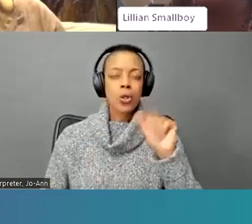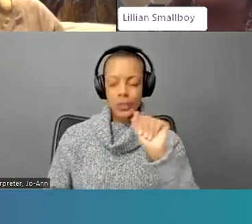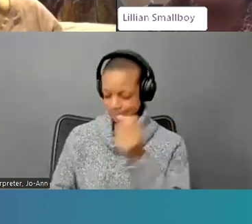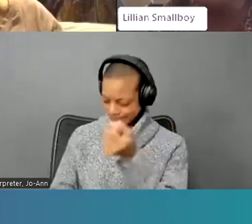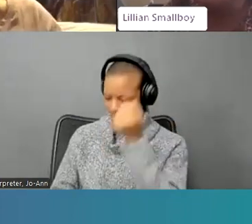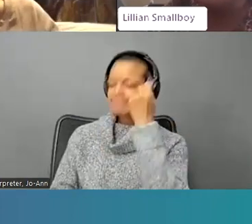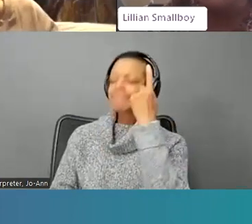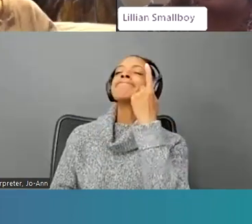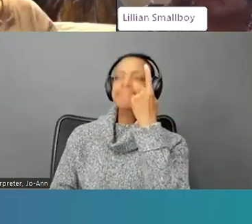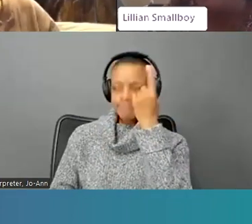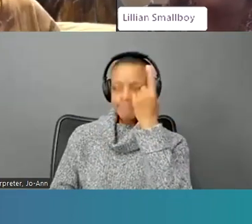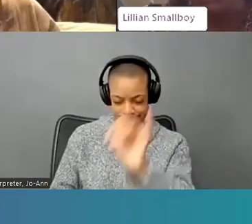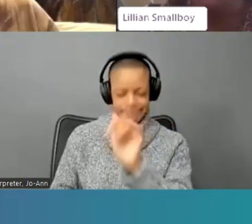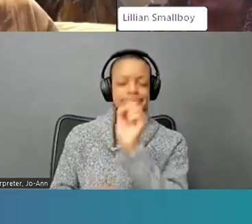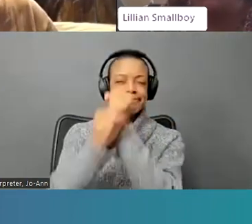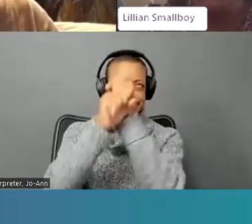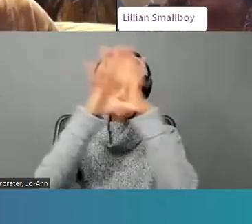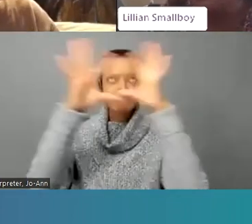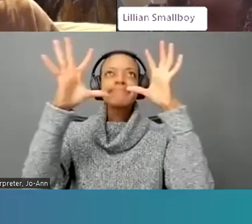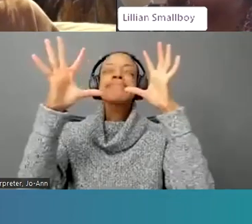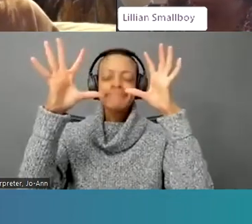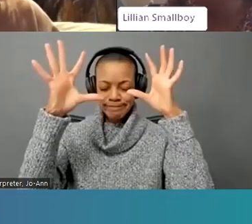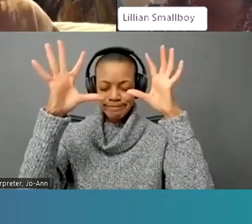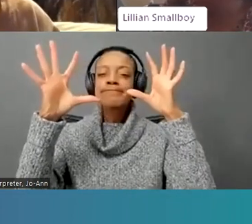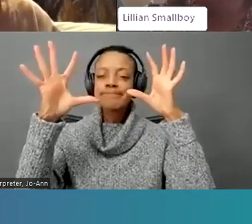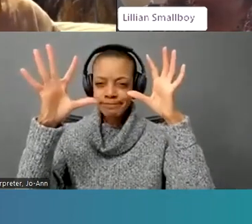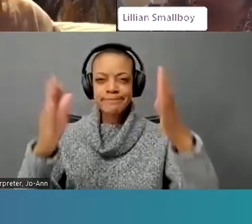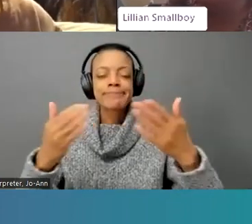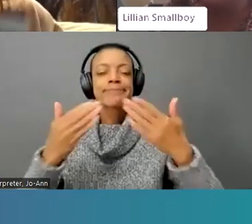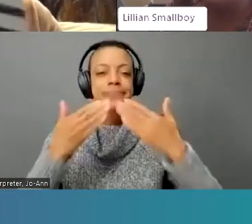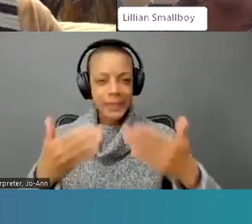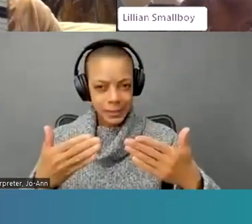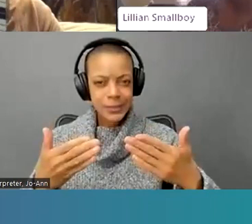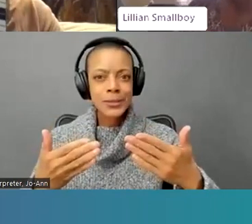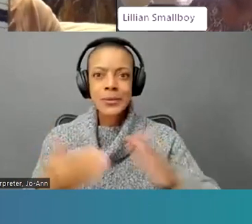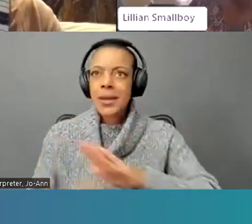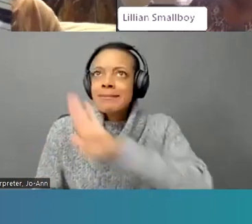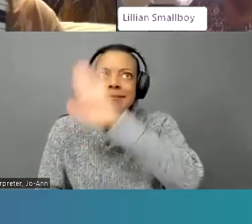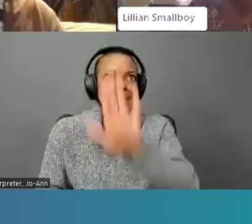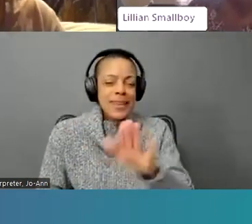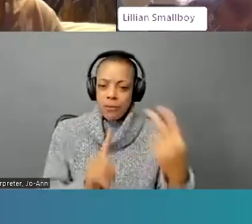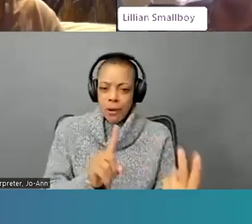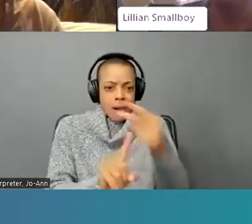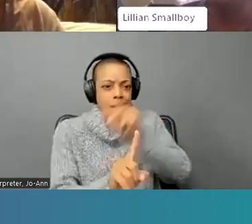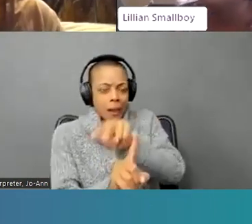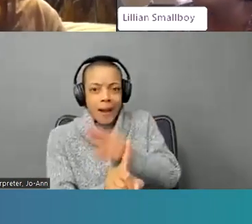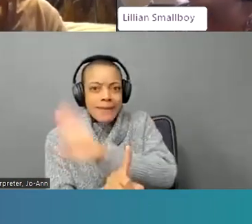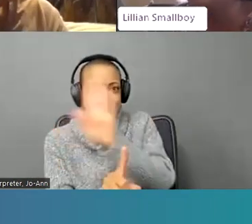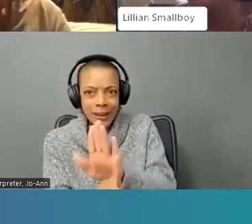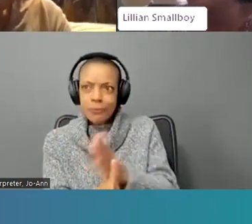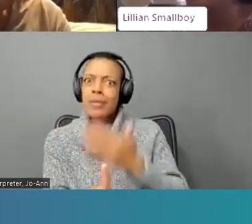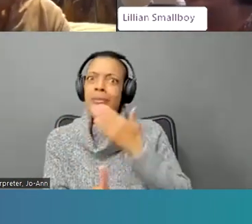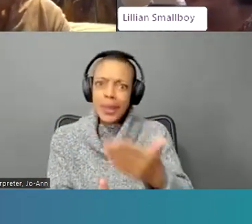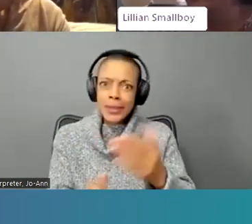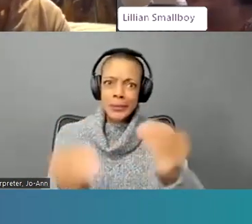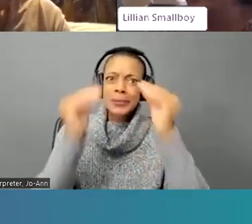You've offered a lot of food for thought for me, for sure. I had never looked at it that way. Thank you so much. And I